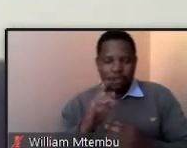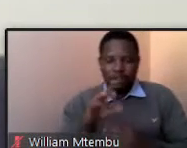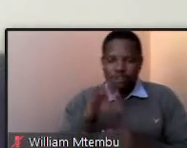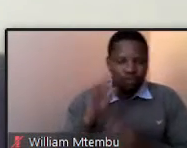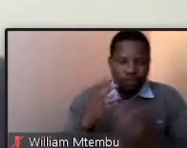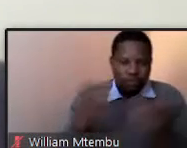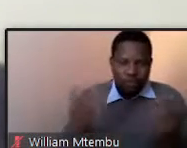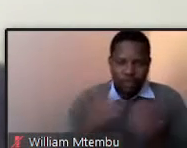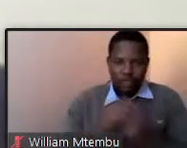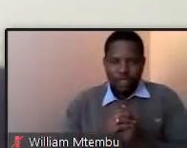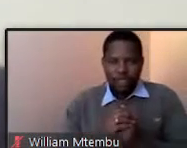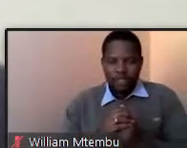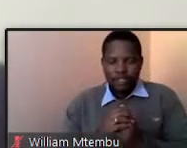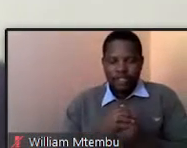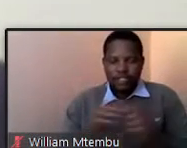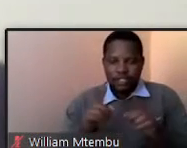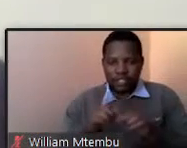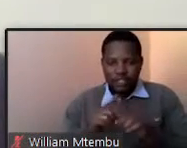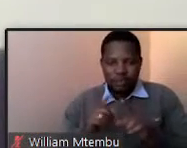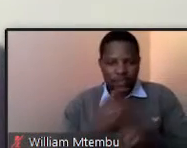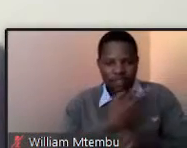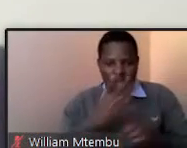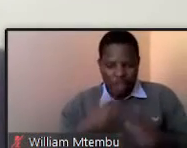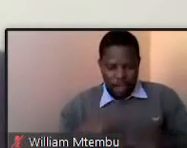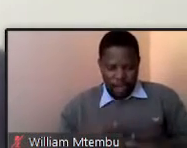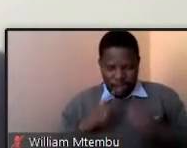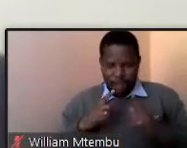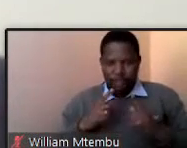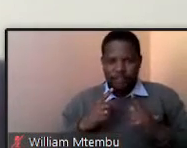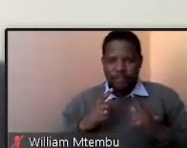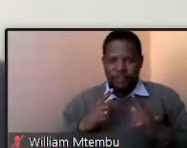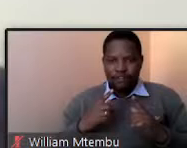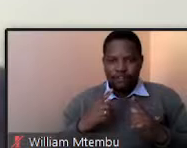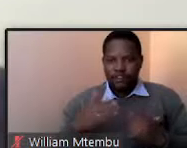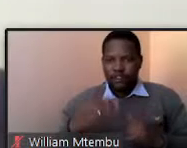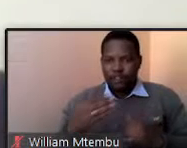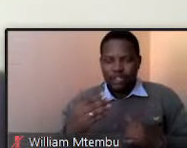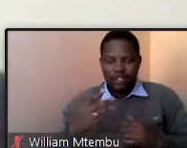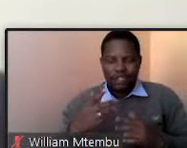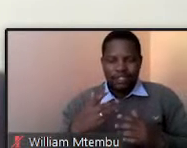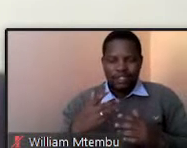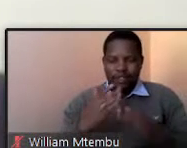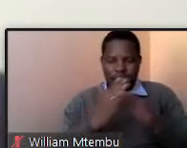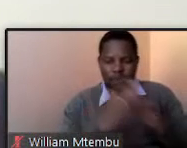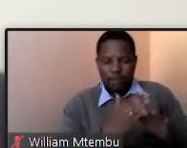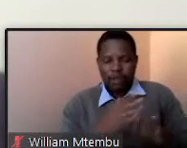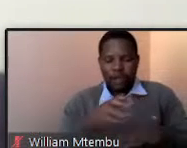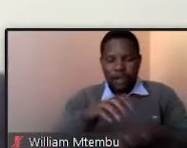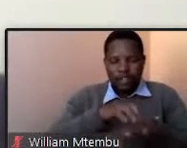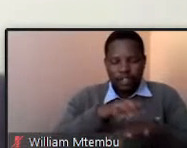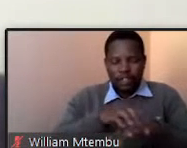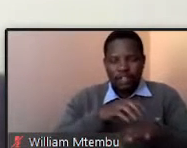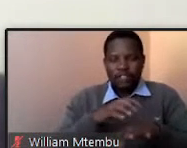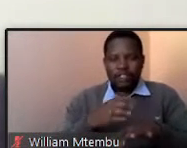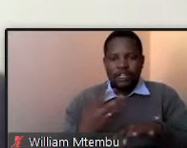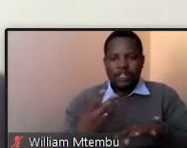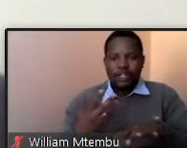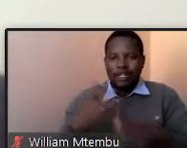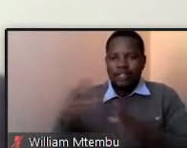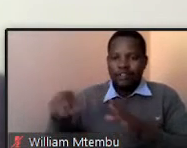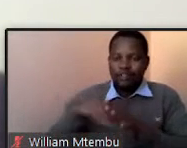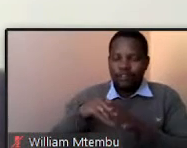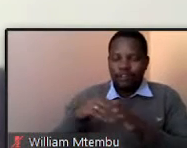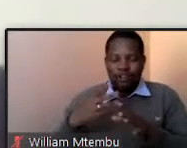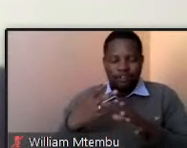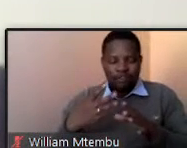their modern life, it kind of excluded agriculture as part of their